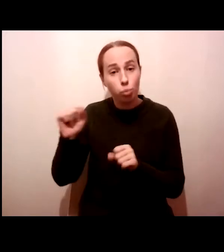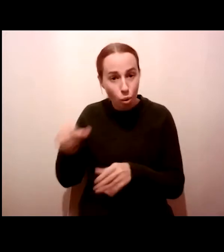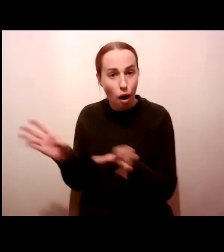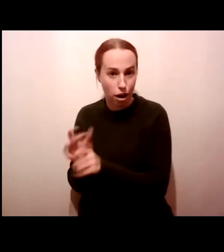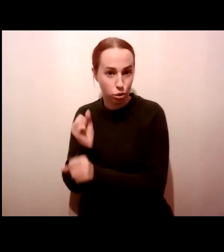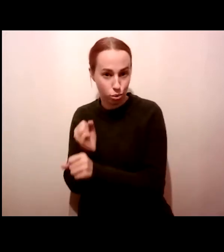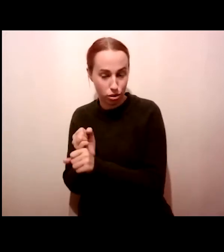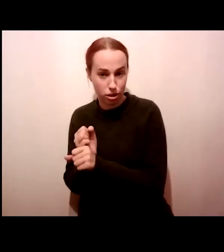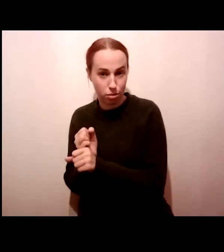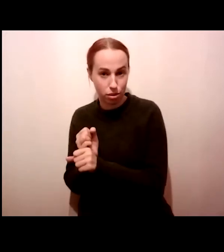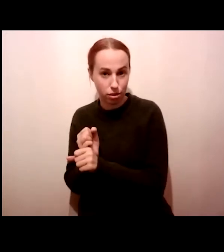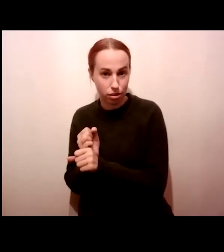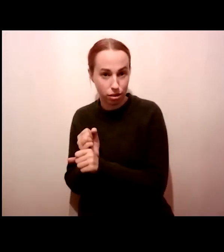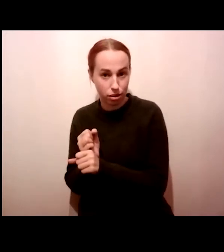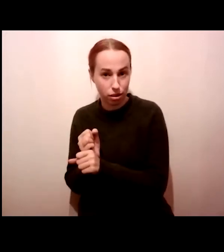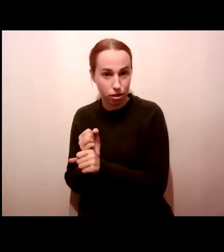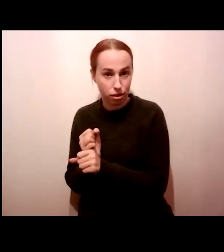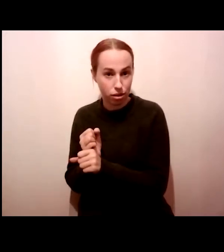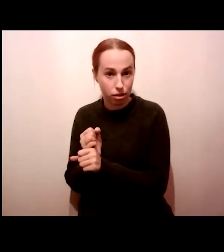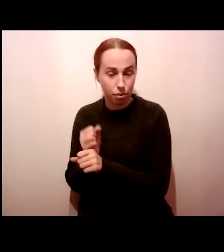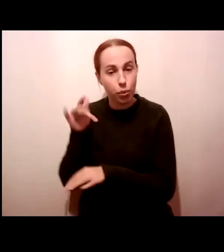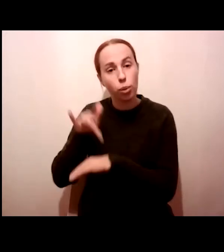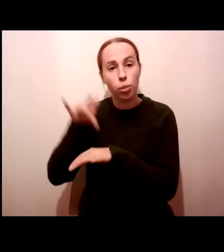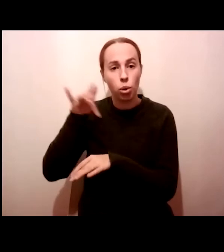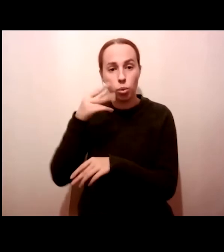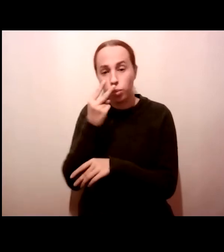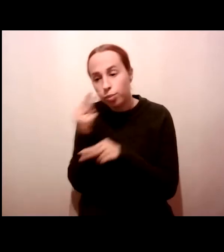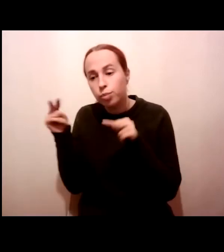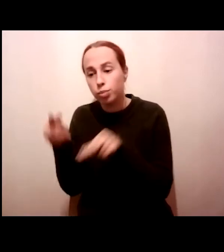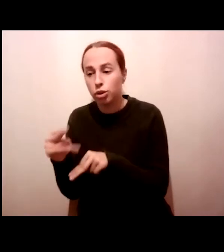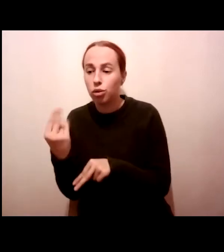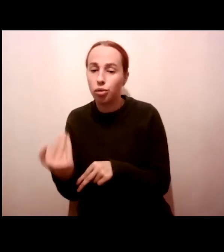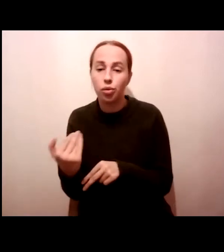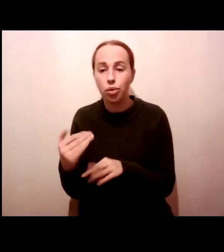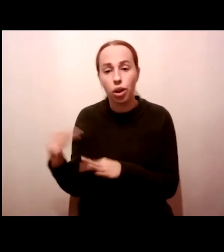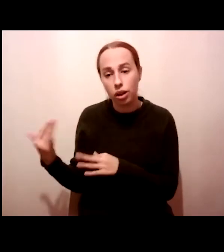children, and whether they are able to work with children to have